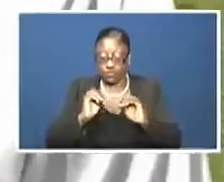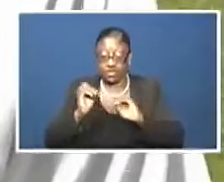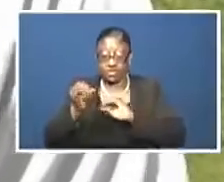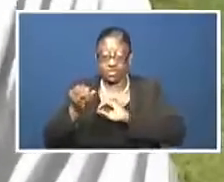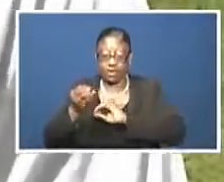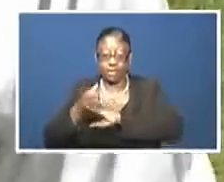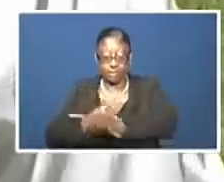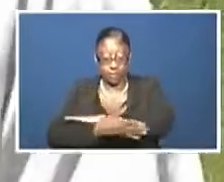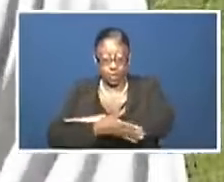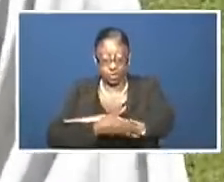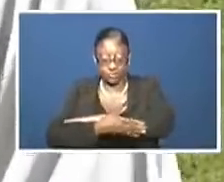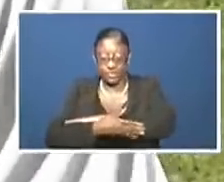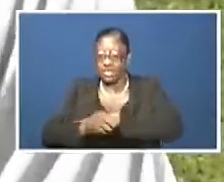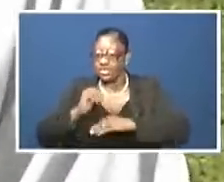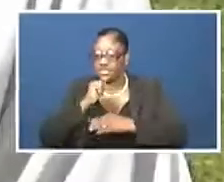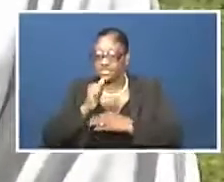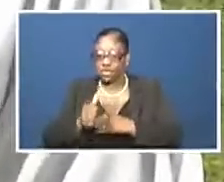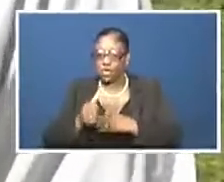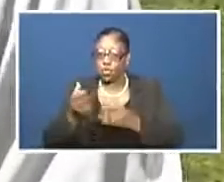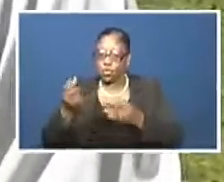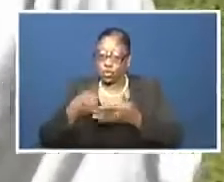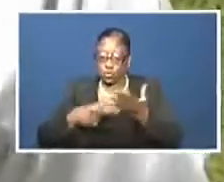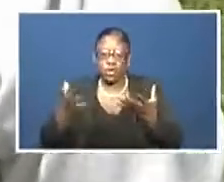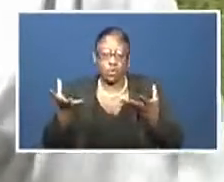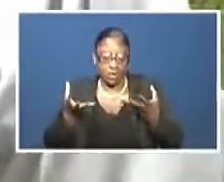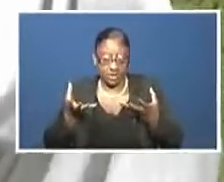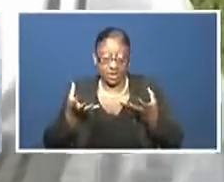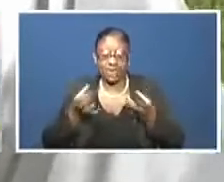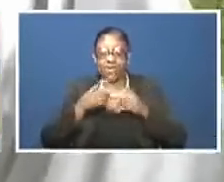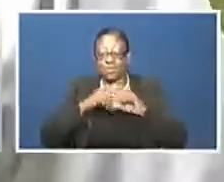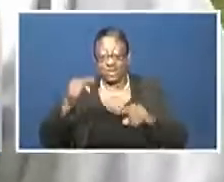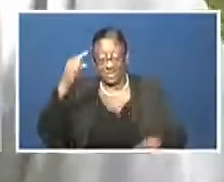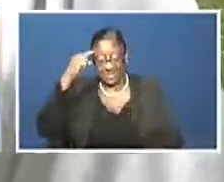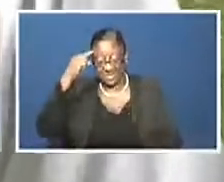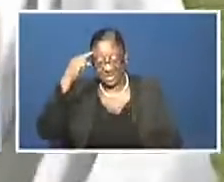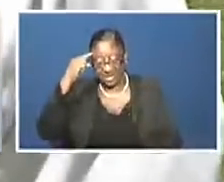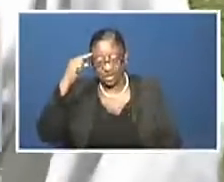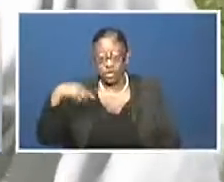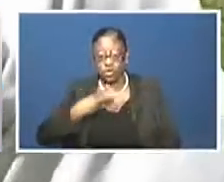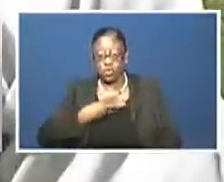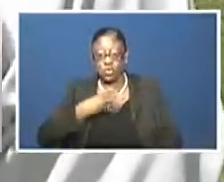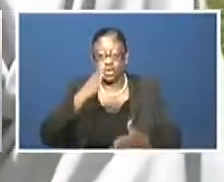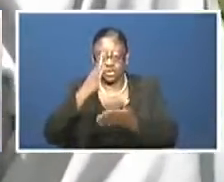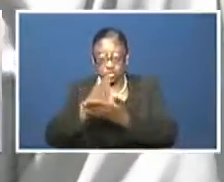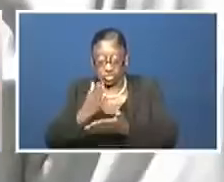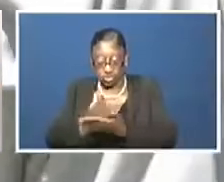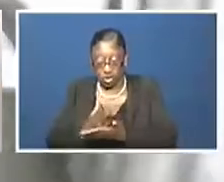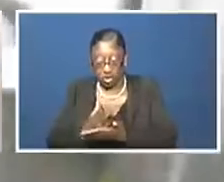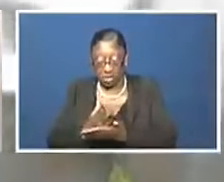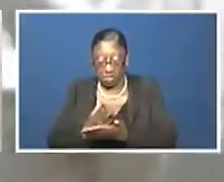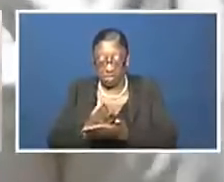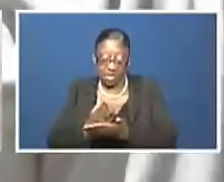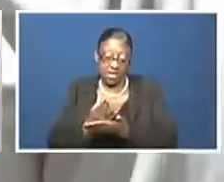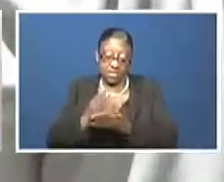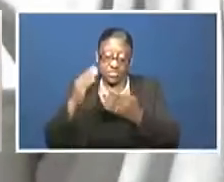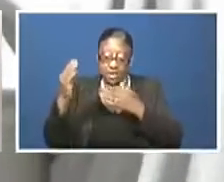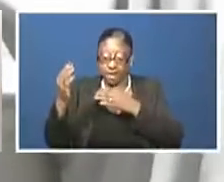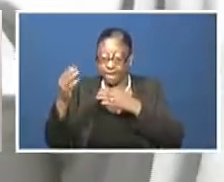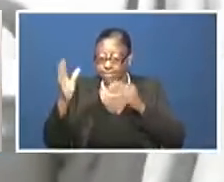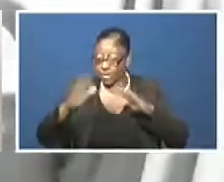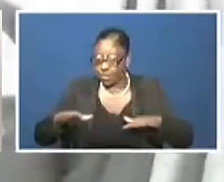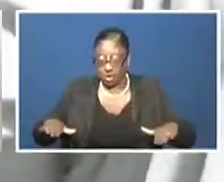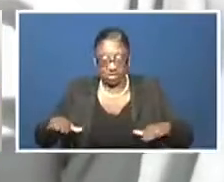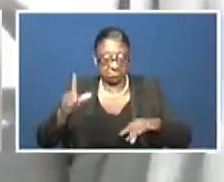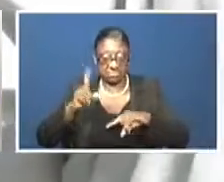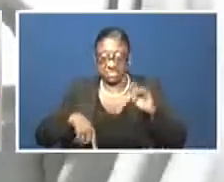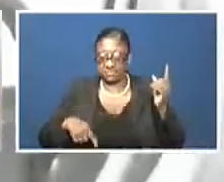the outcome we would have liked, but I think our ability to stop the run failed. And I think they had all the